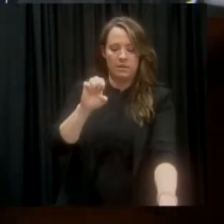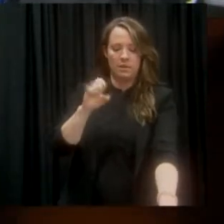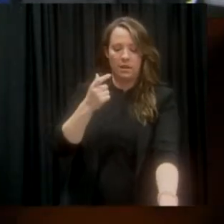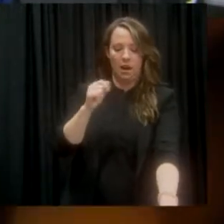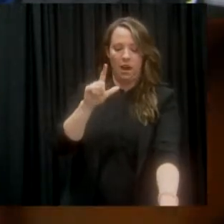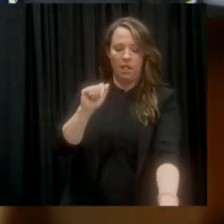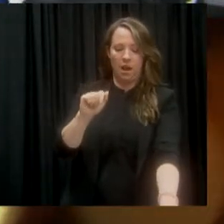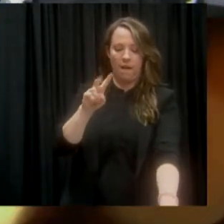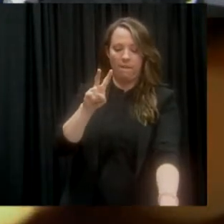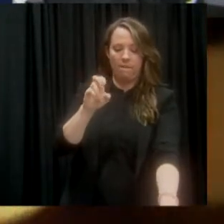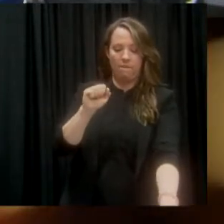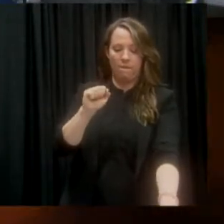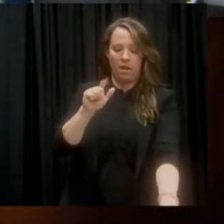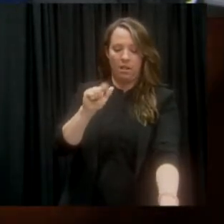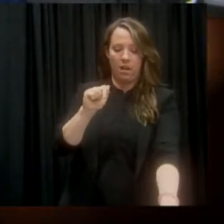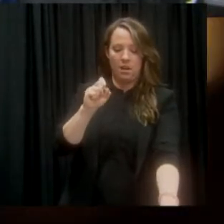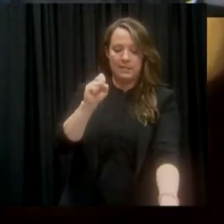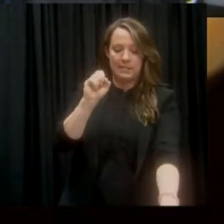Segala Velasi.